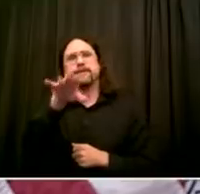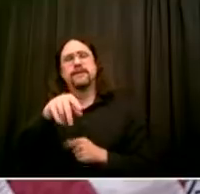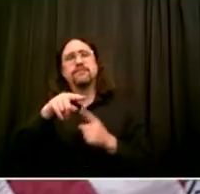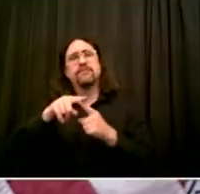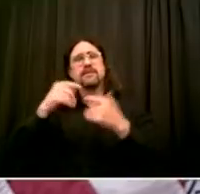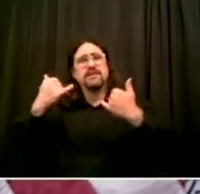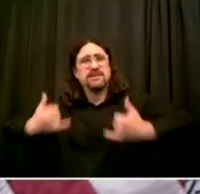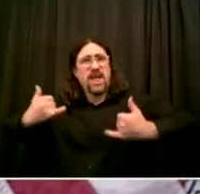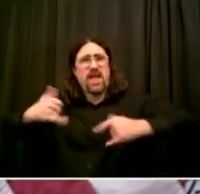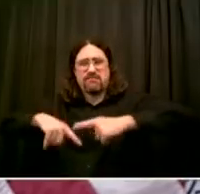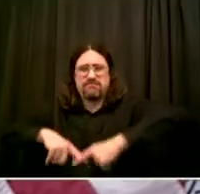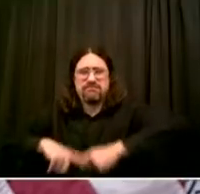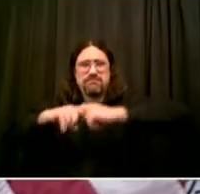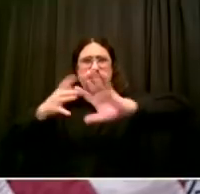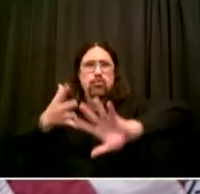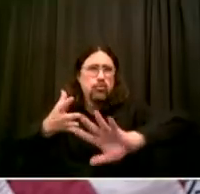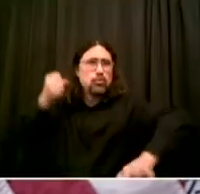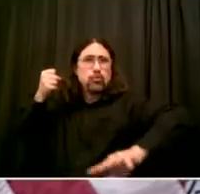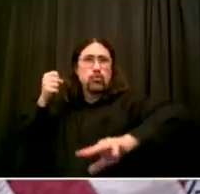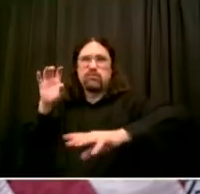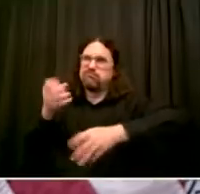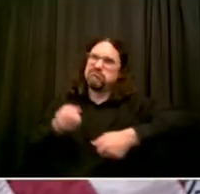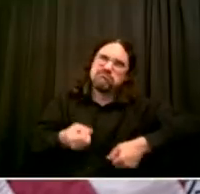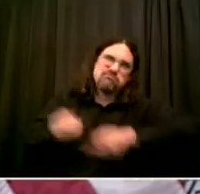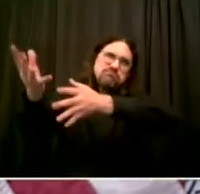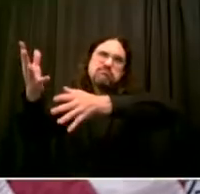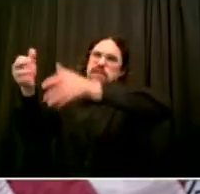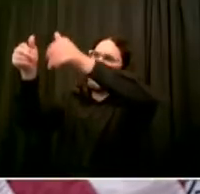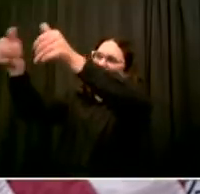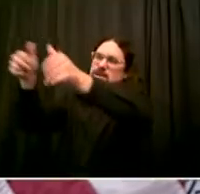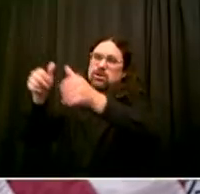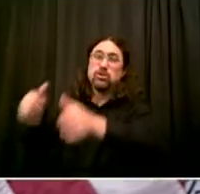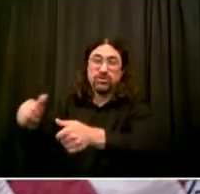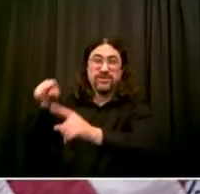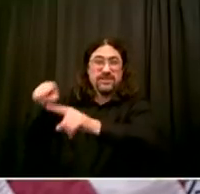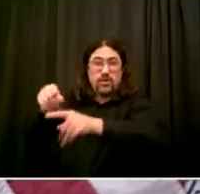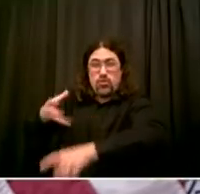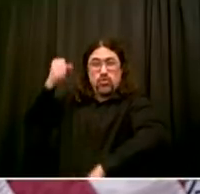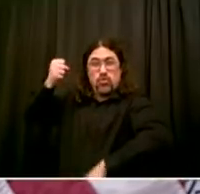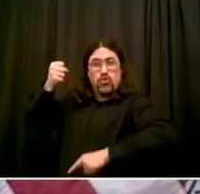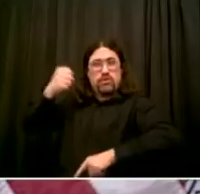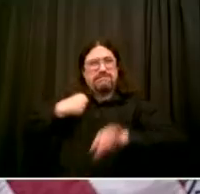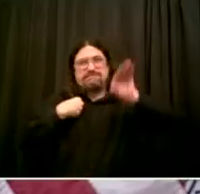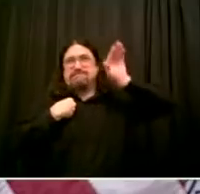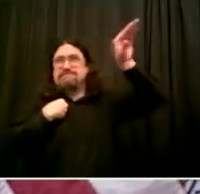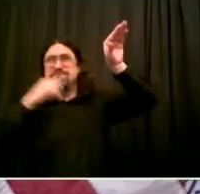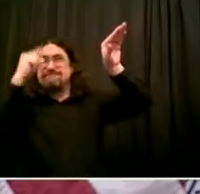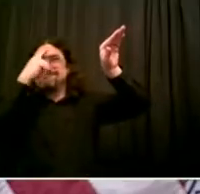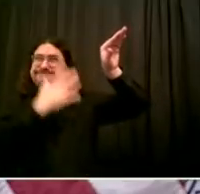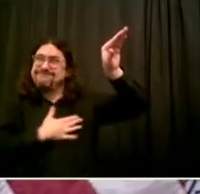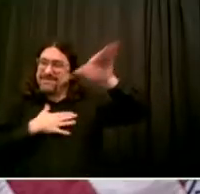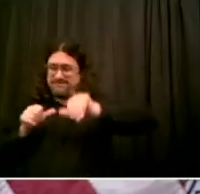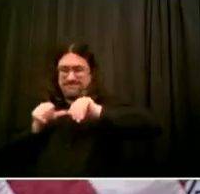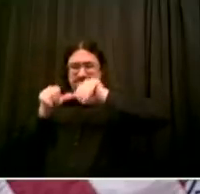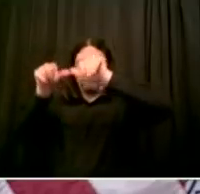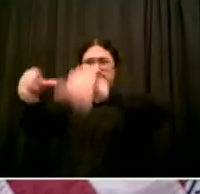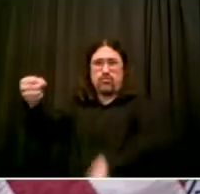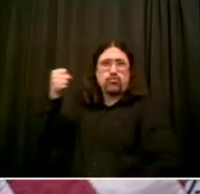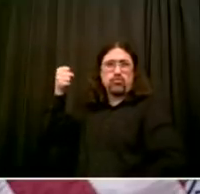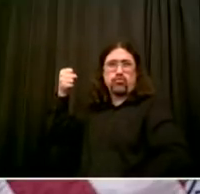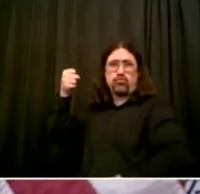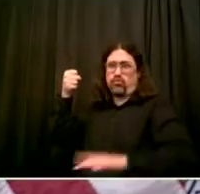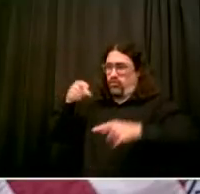that we often see those changes. So we're going to keep fighting for that. I want to make sure all city agencies are doing all we can to keep people in their